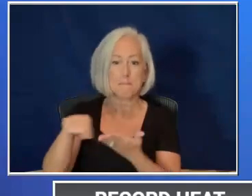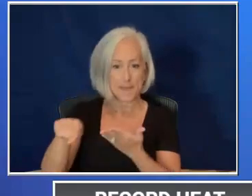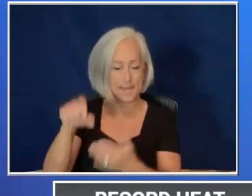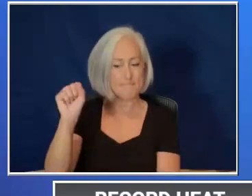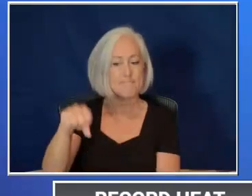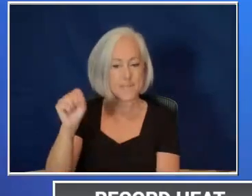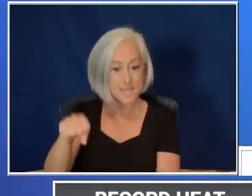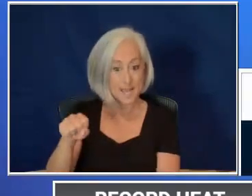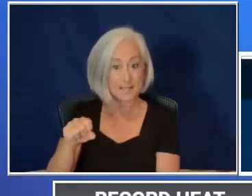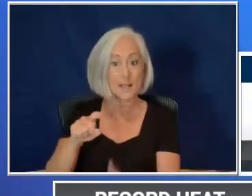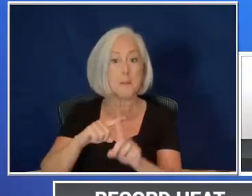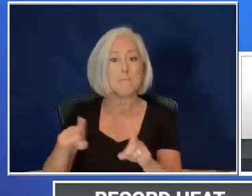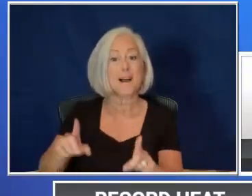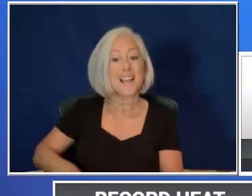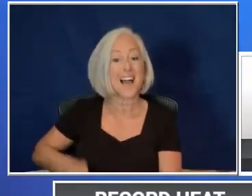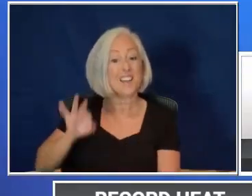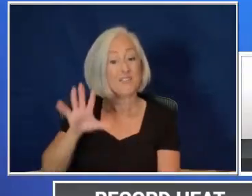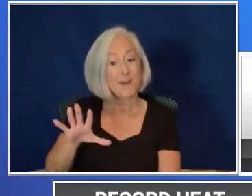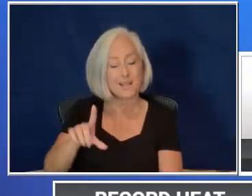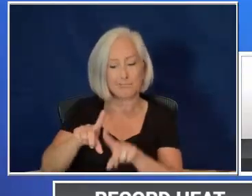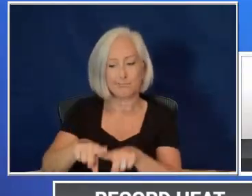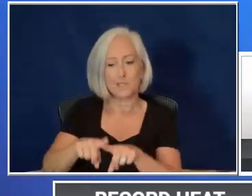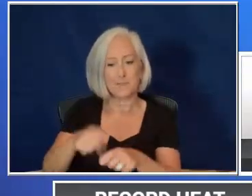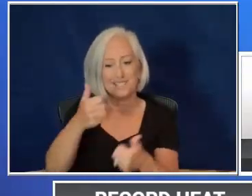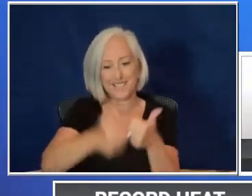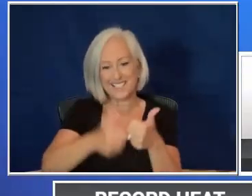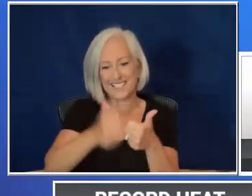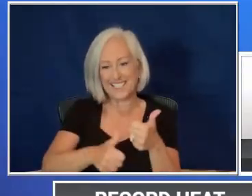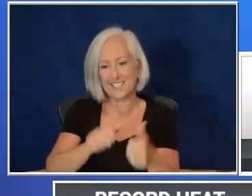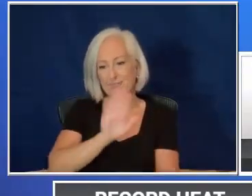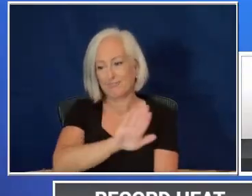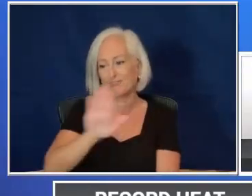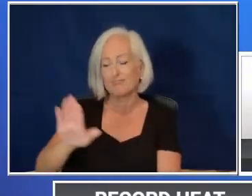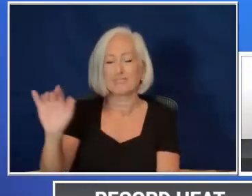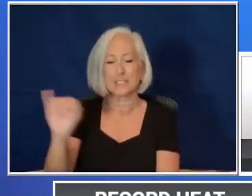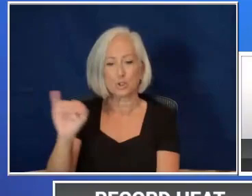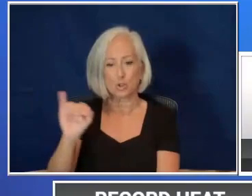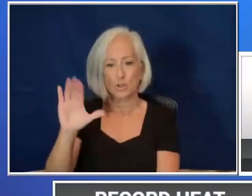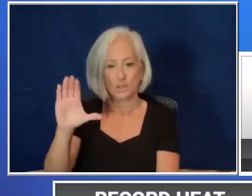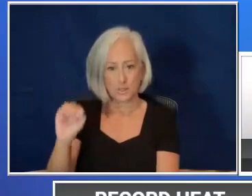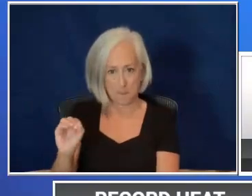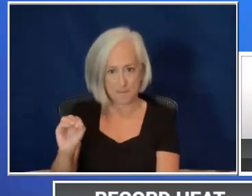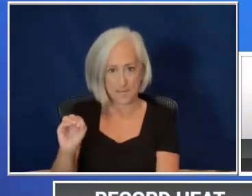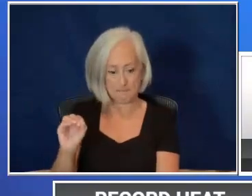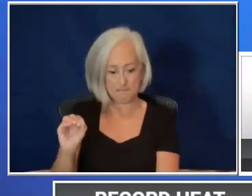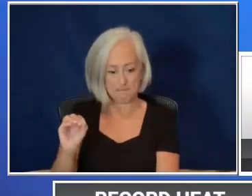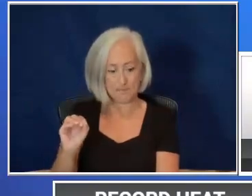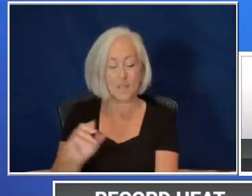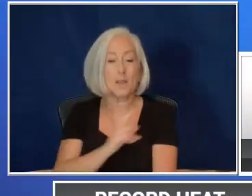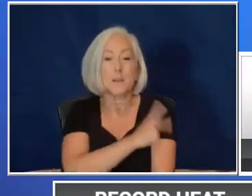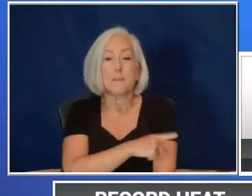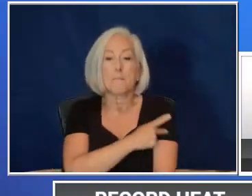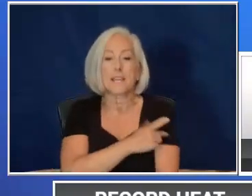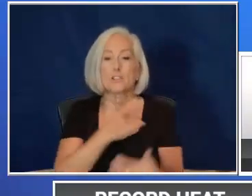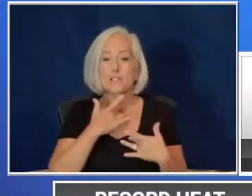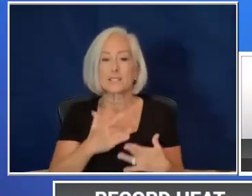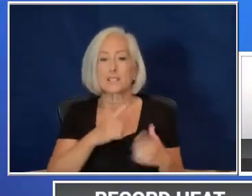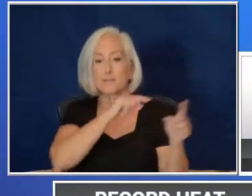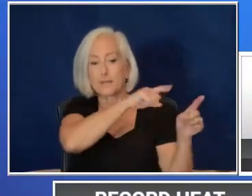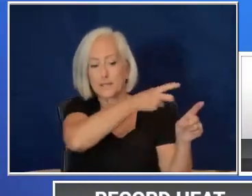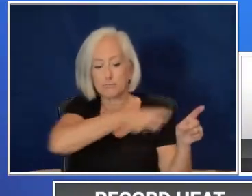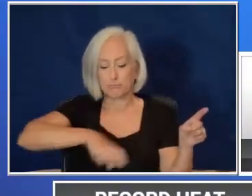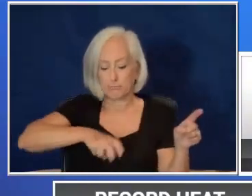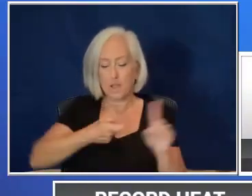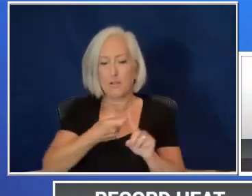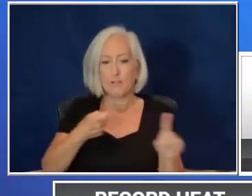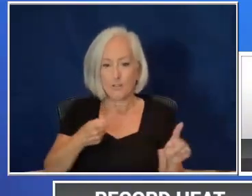out-of-pocket expense. But that's something that, so patients are coming directly to us from the acute care hospital, so from the main hospital coming